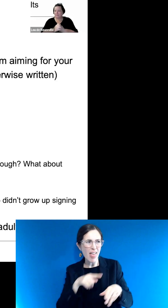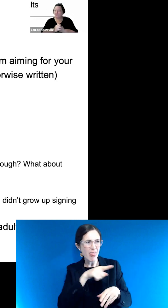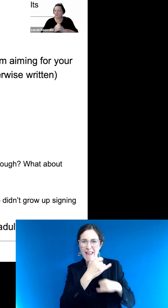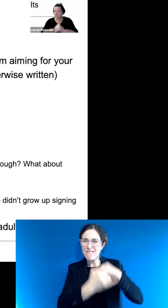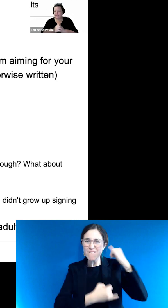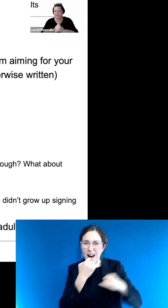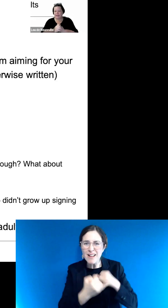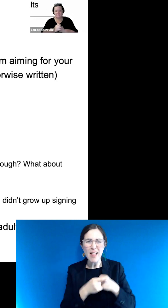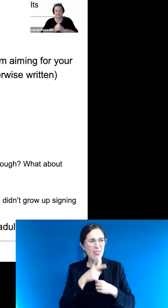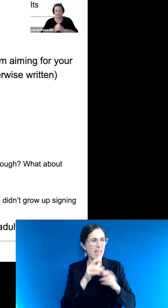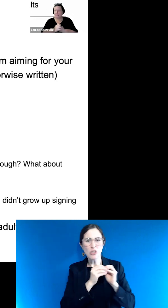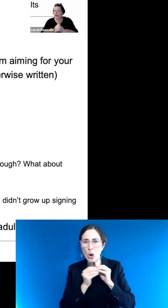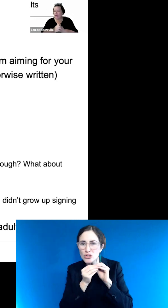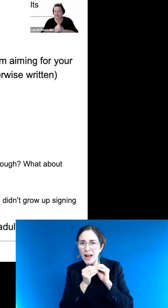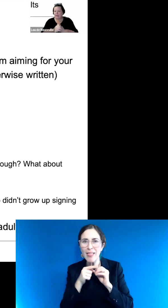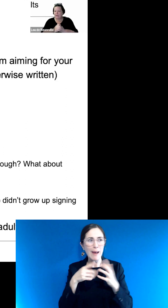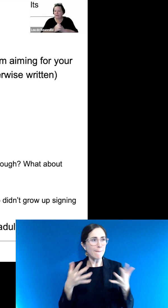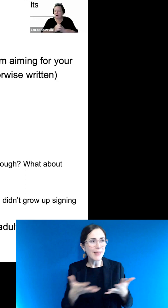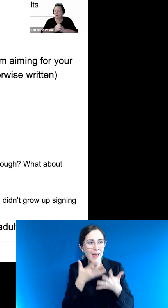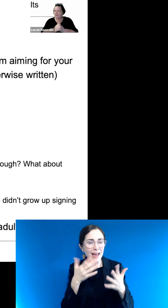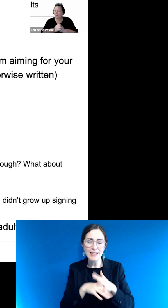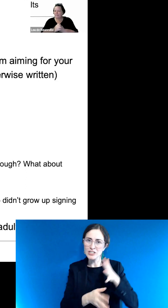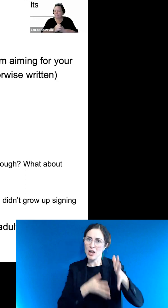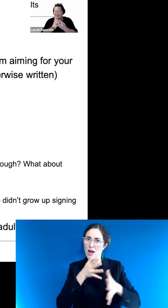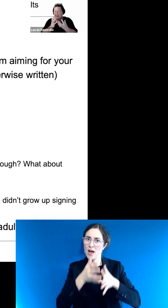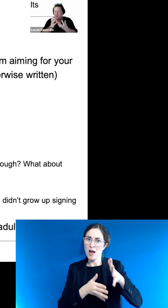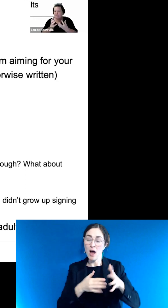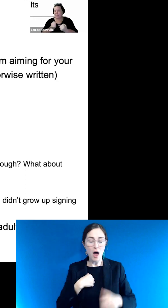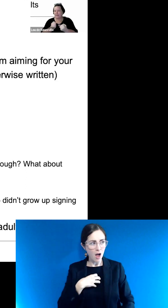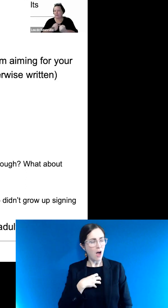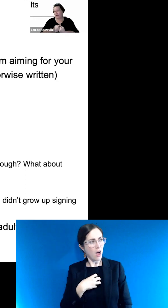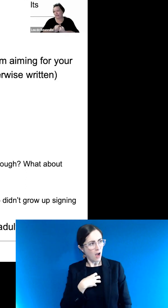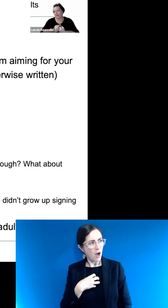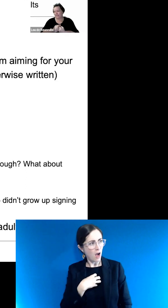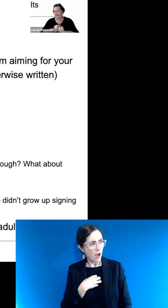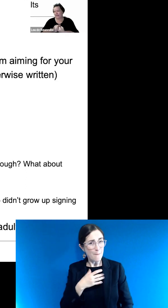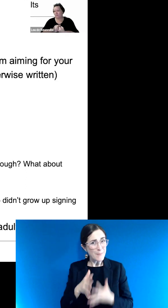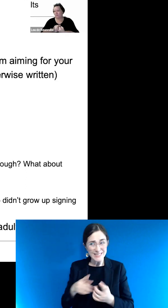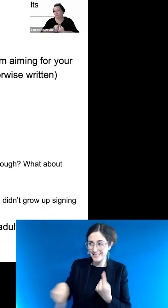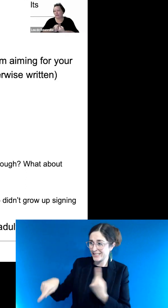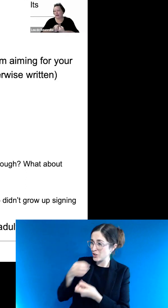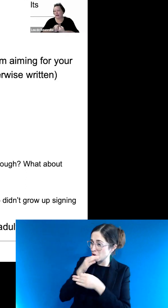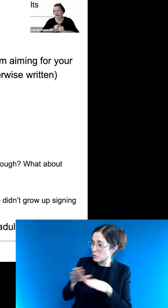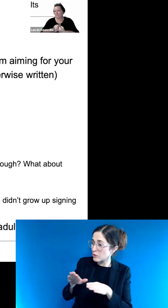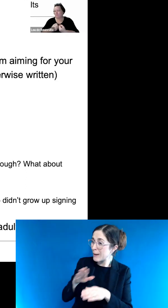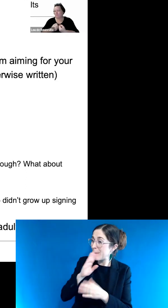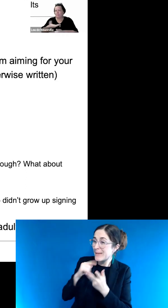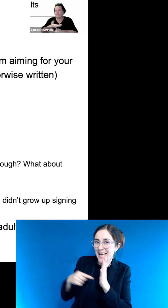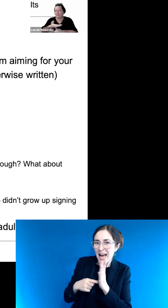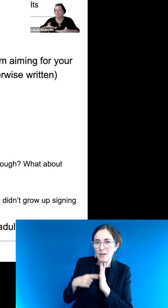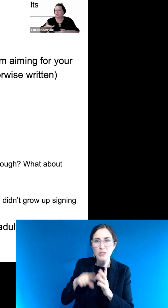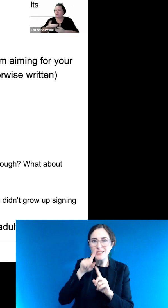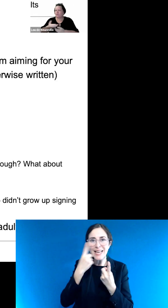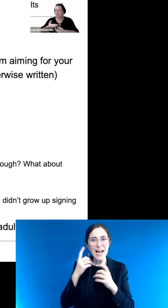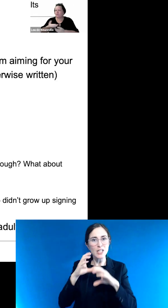fight, negotiate, play, I realised how much language our kids miss out on from not being